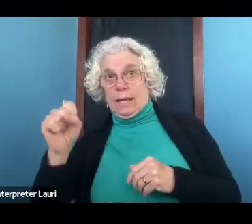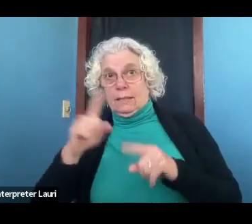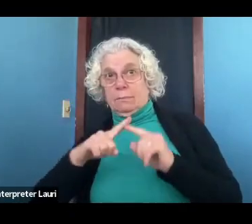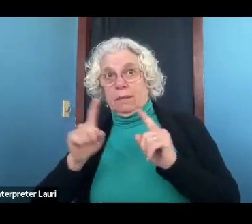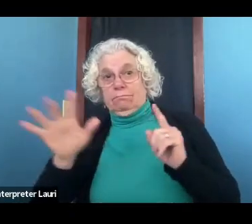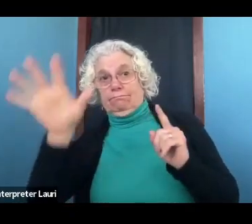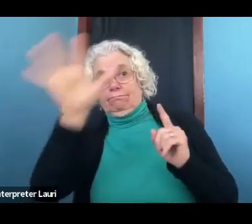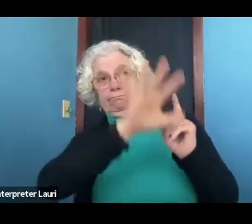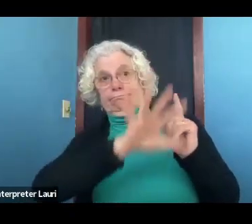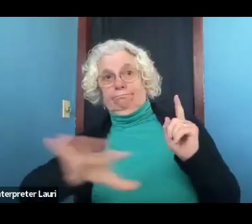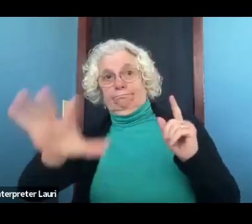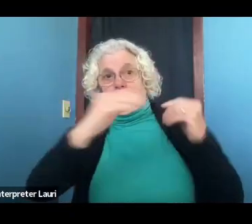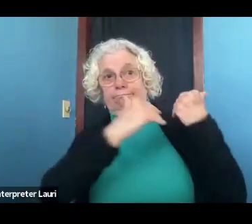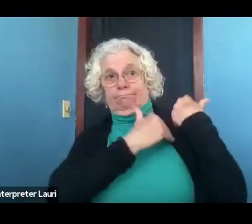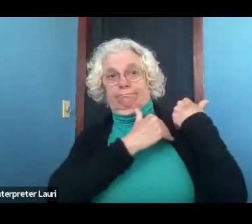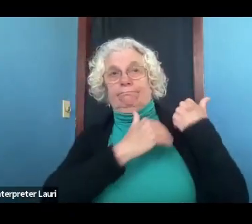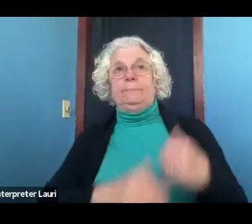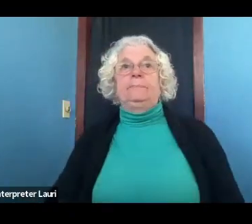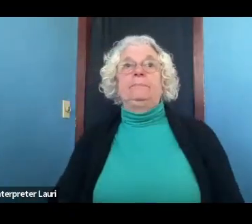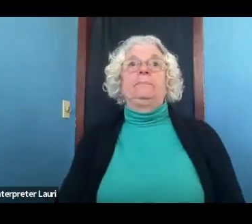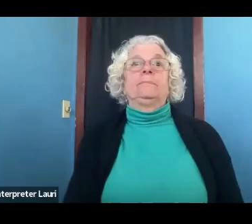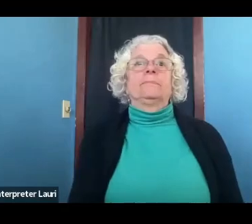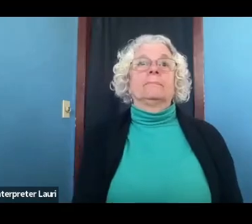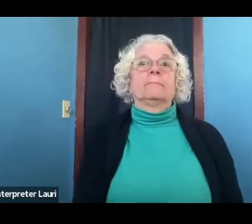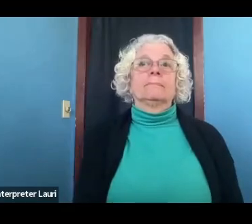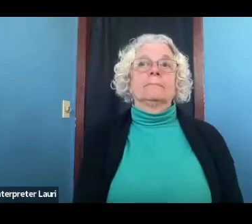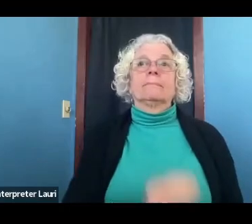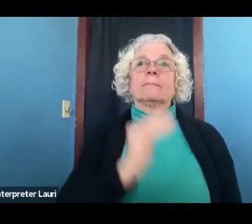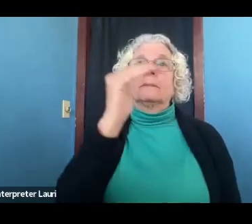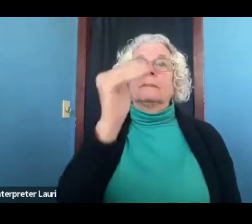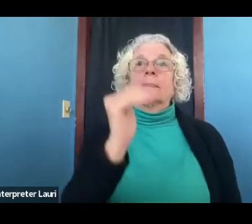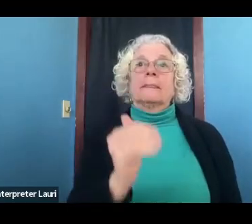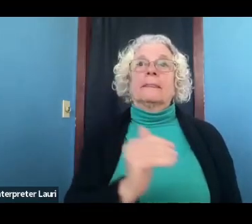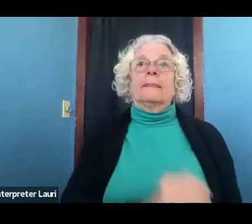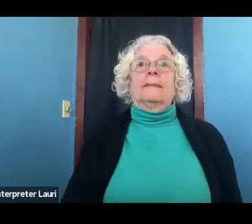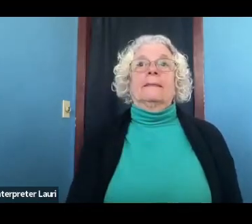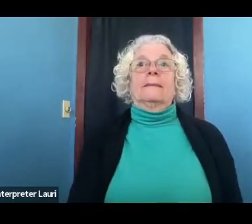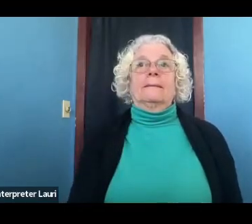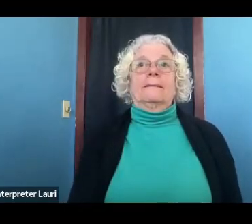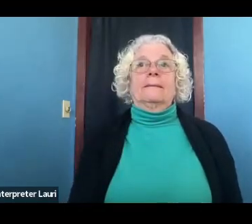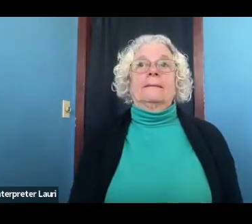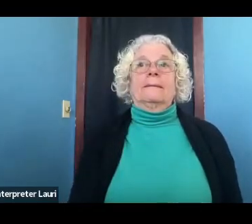area. And let's go to the next one.